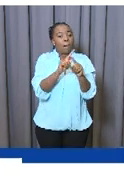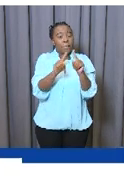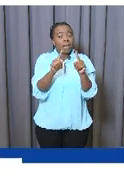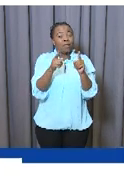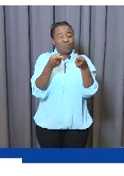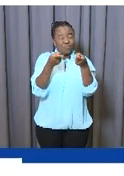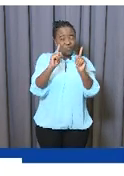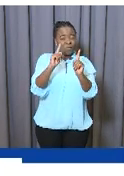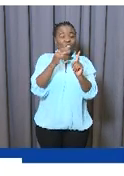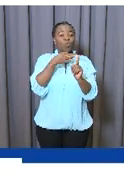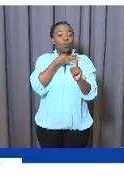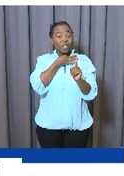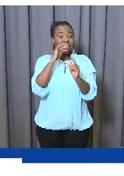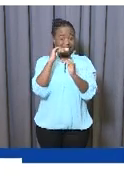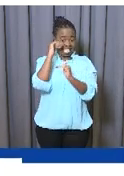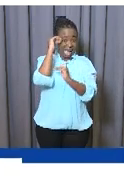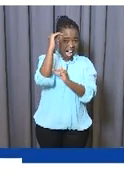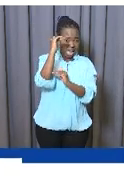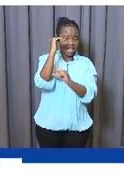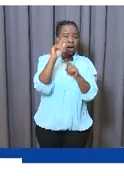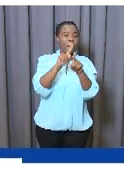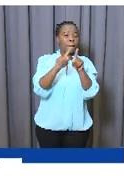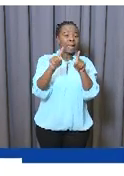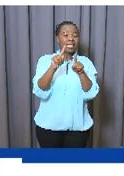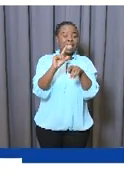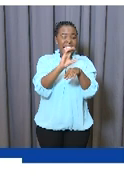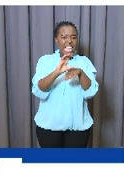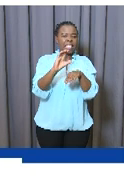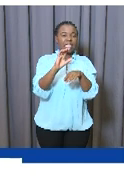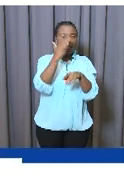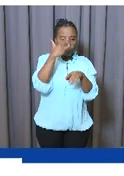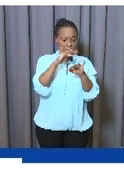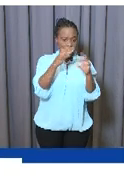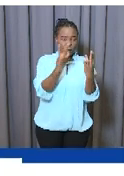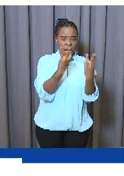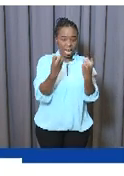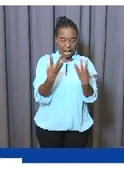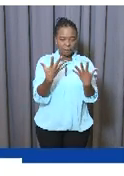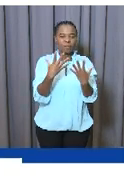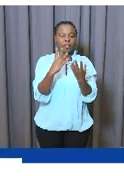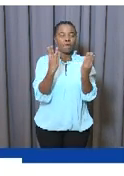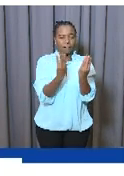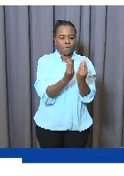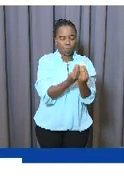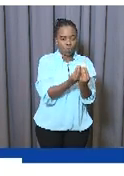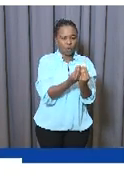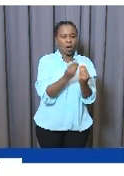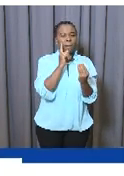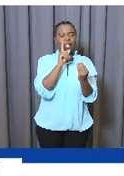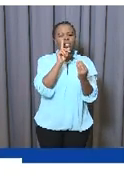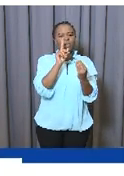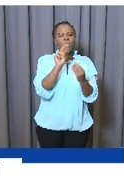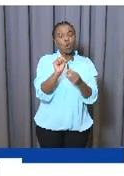and vulnerability is higher, but the cases are fewer. So, but when you look at the northern parts of Tshwane, you would see